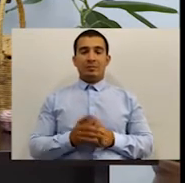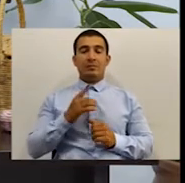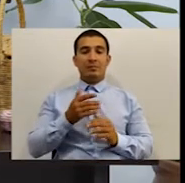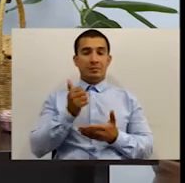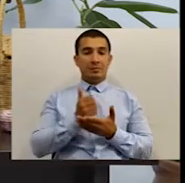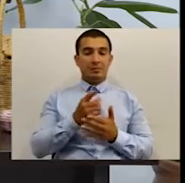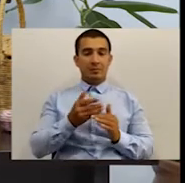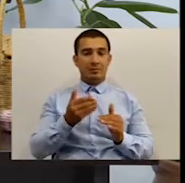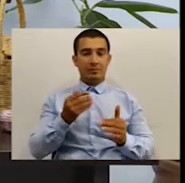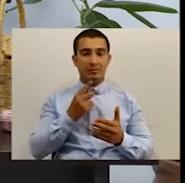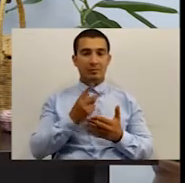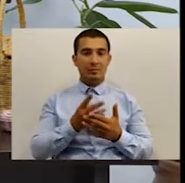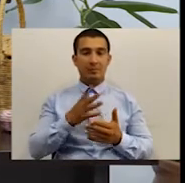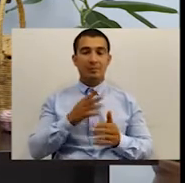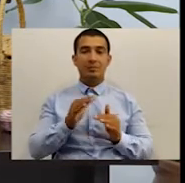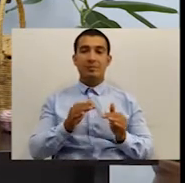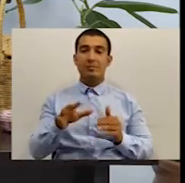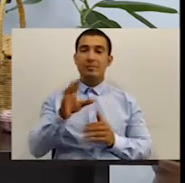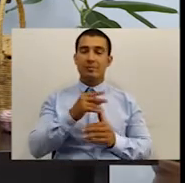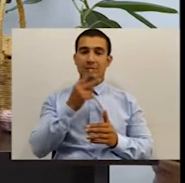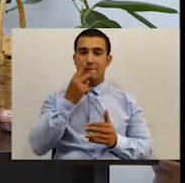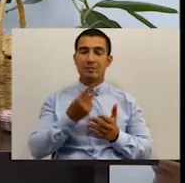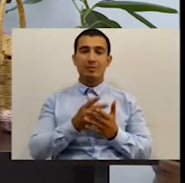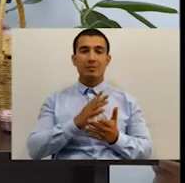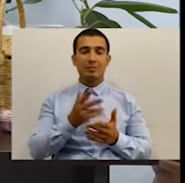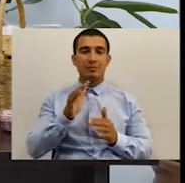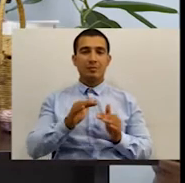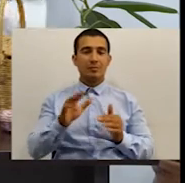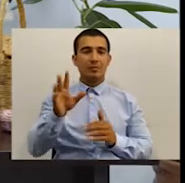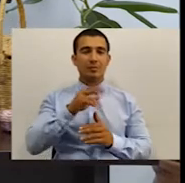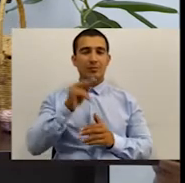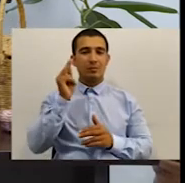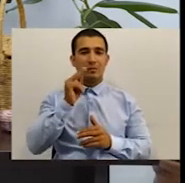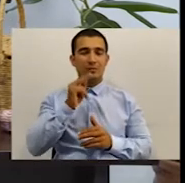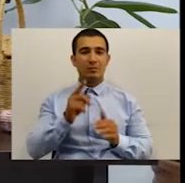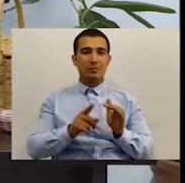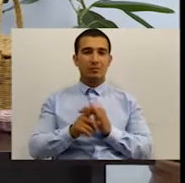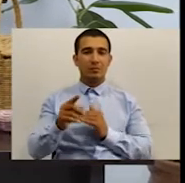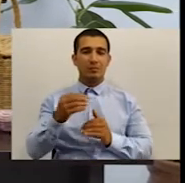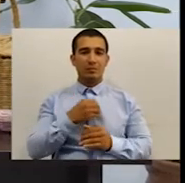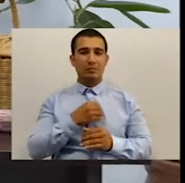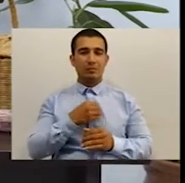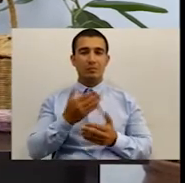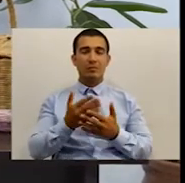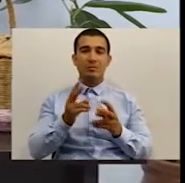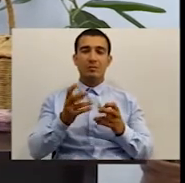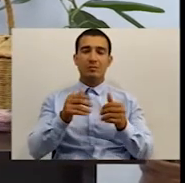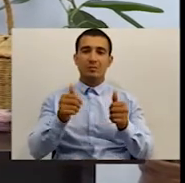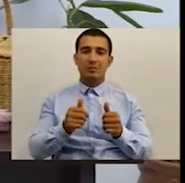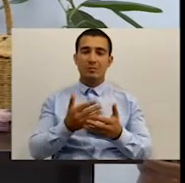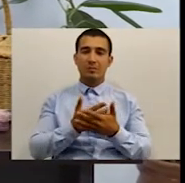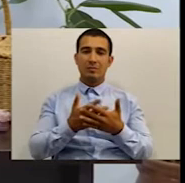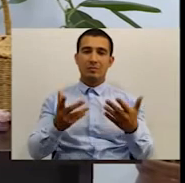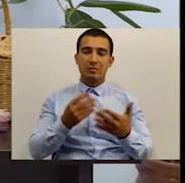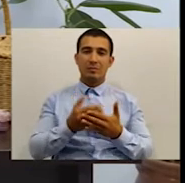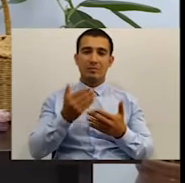Avvalo bizani ko'rmagan oldingi darslarimizda qanaqa qaysi shaklida